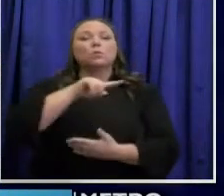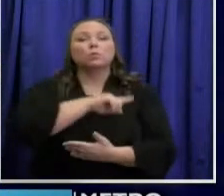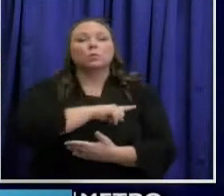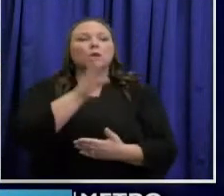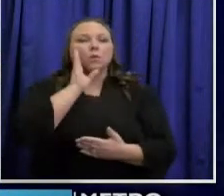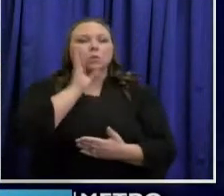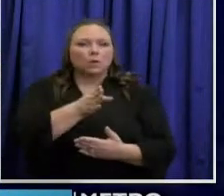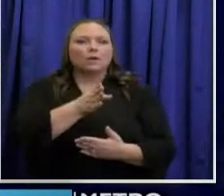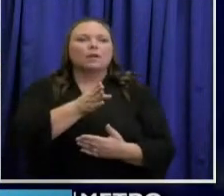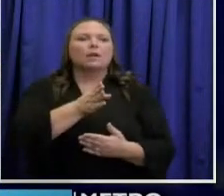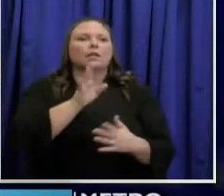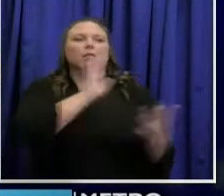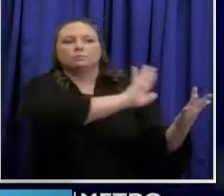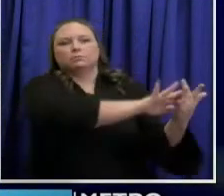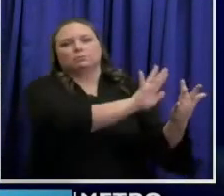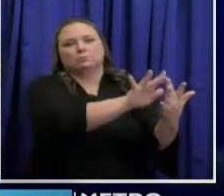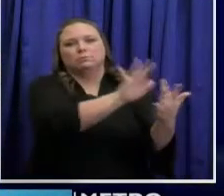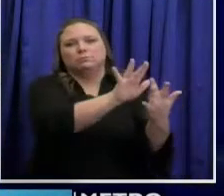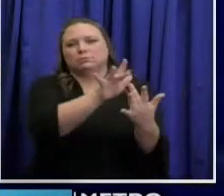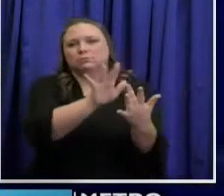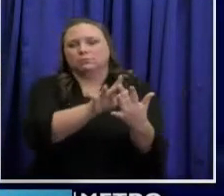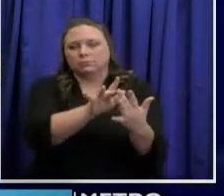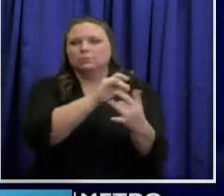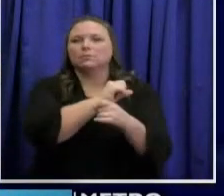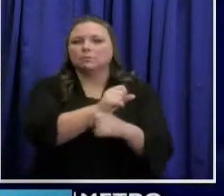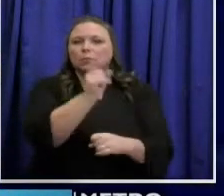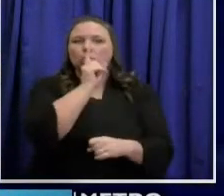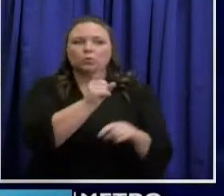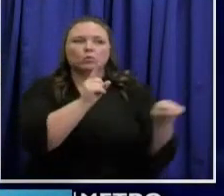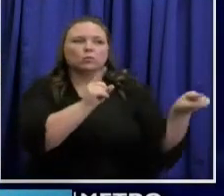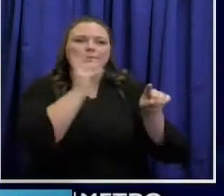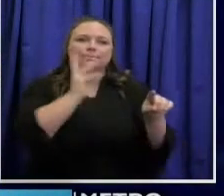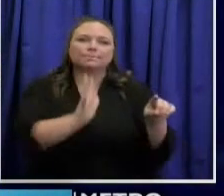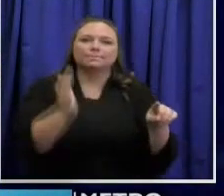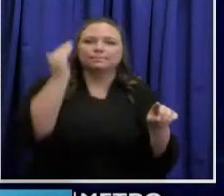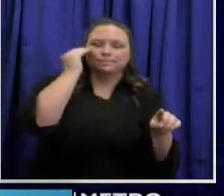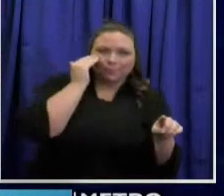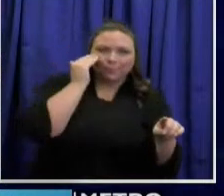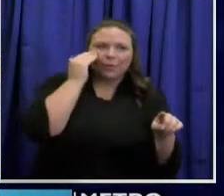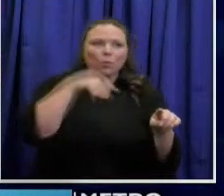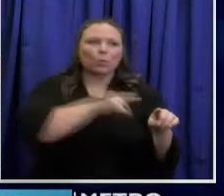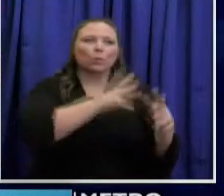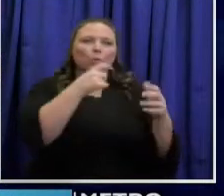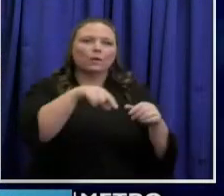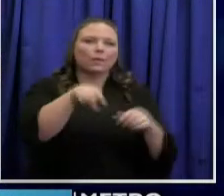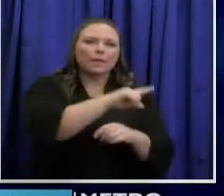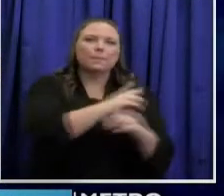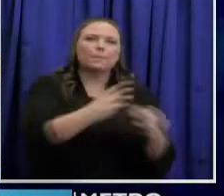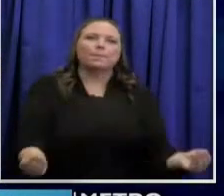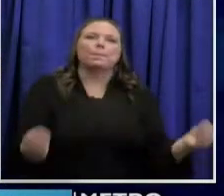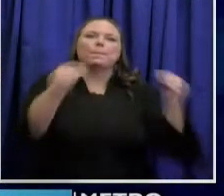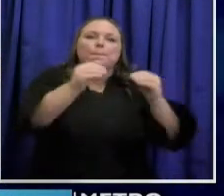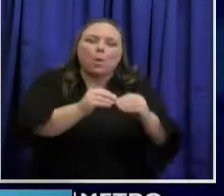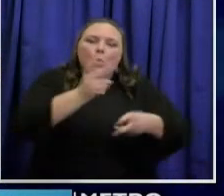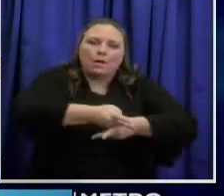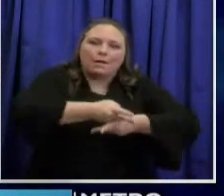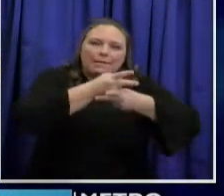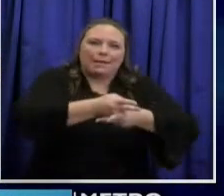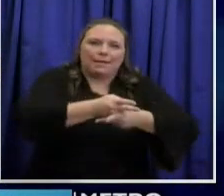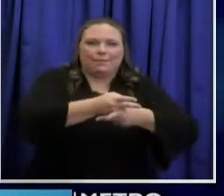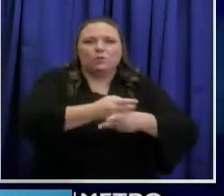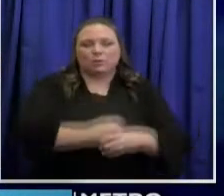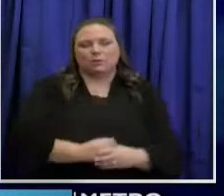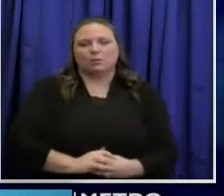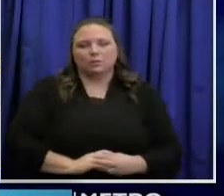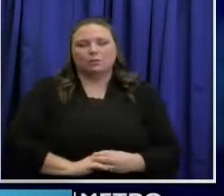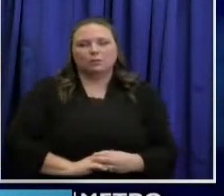going to be reaching out to them and making sure that they know we want them to be extra cautious as